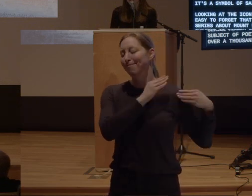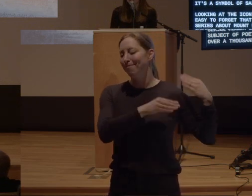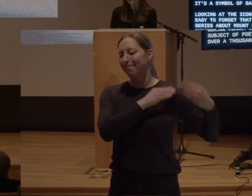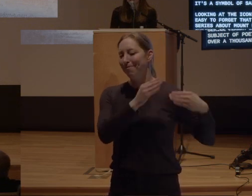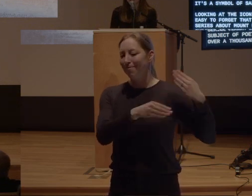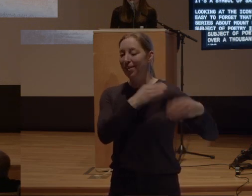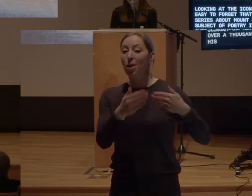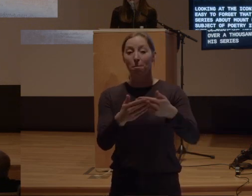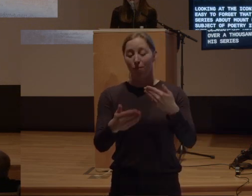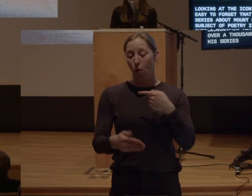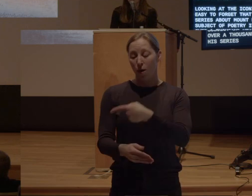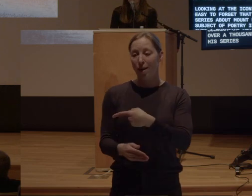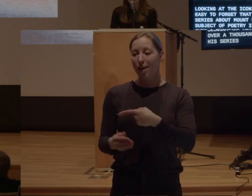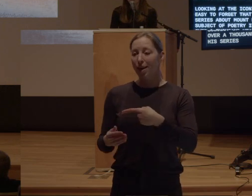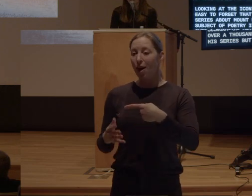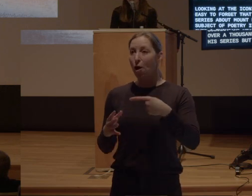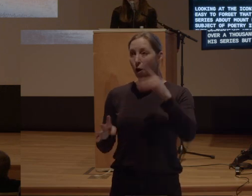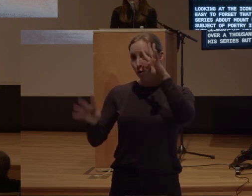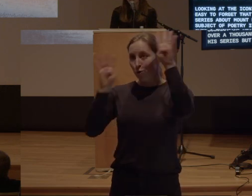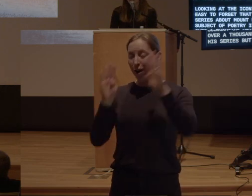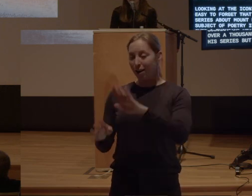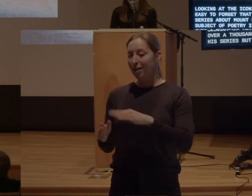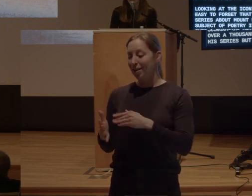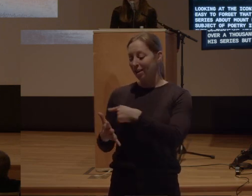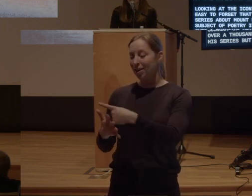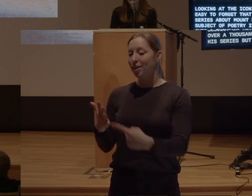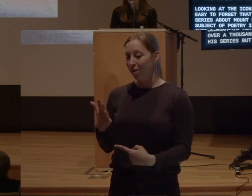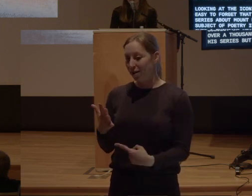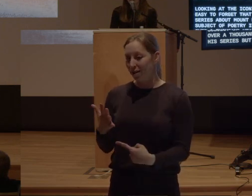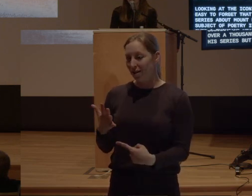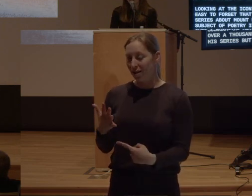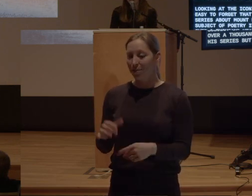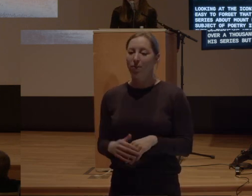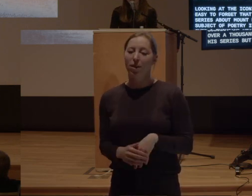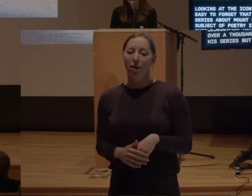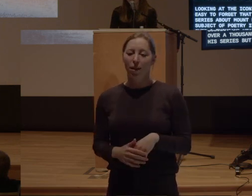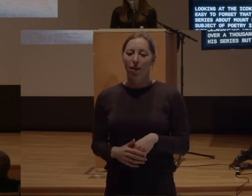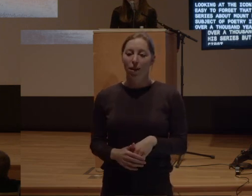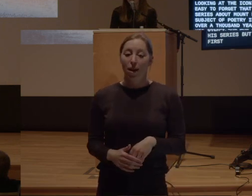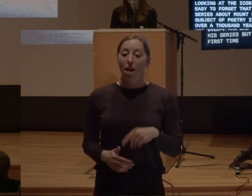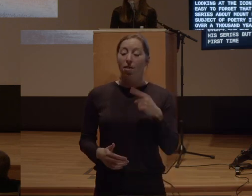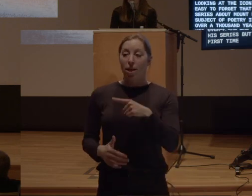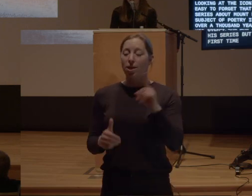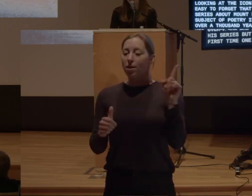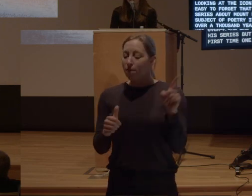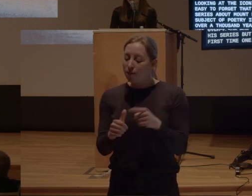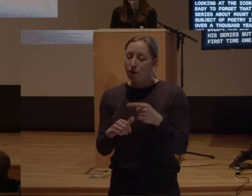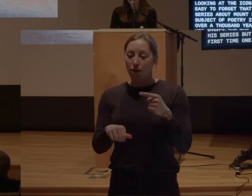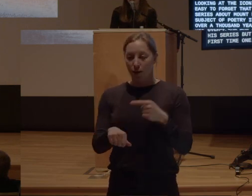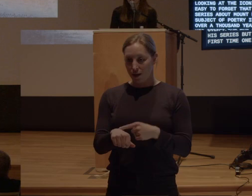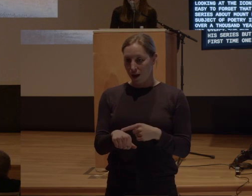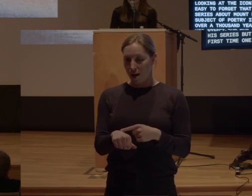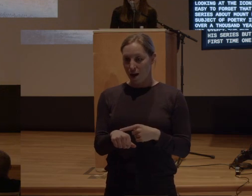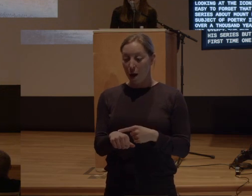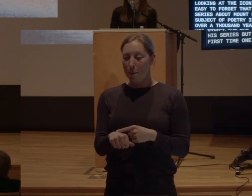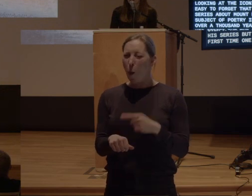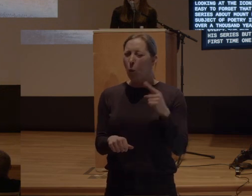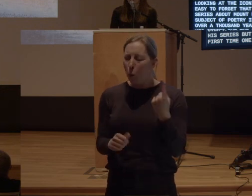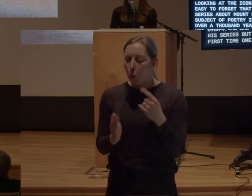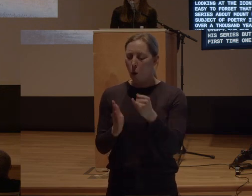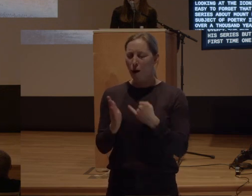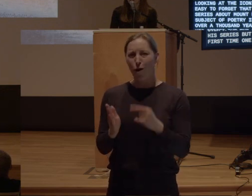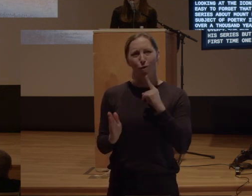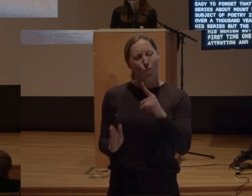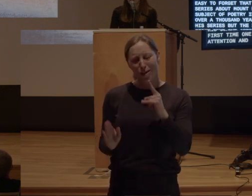his series. But the 36 View series was perhaps the first time one artist had dedicated such attention